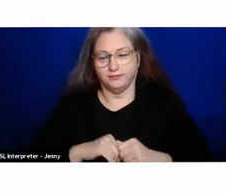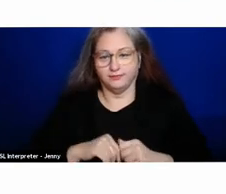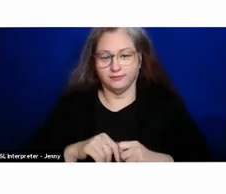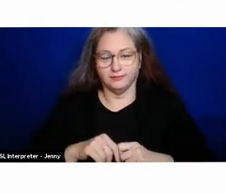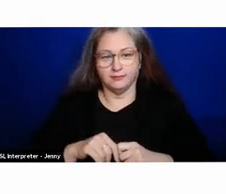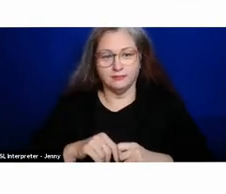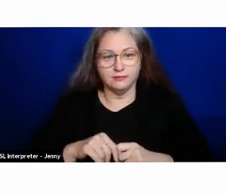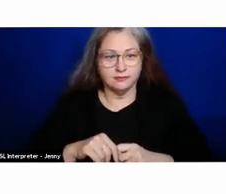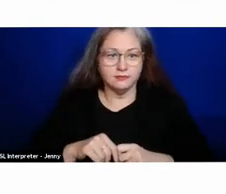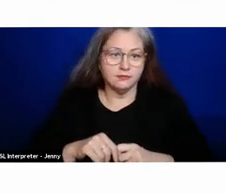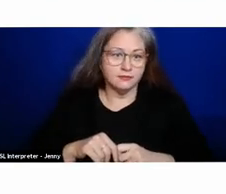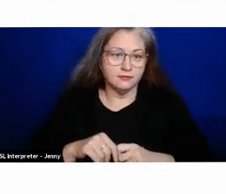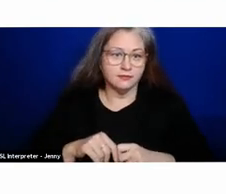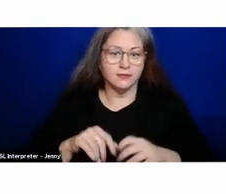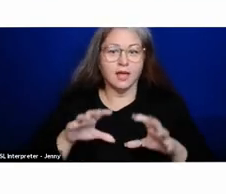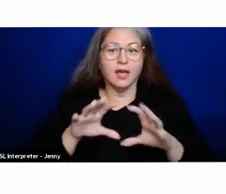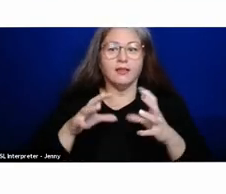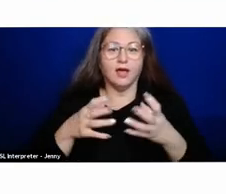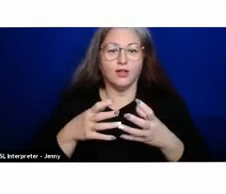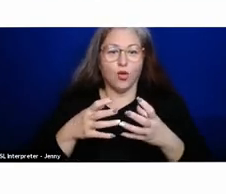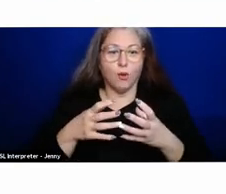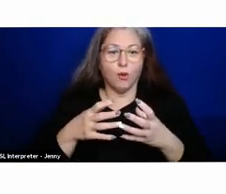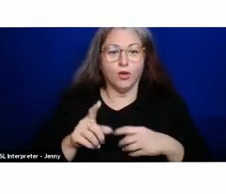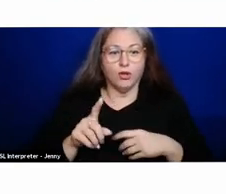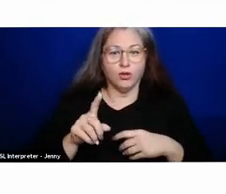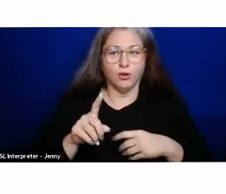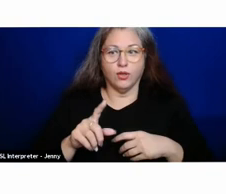The Global North is driven by